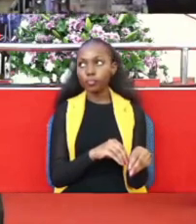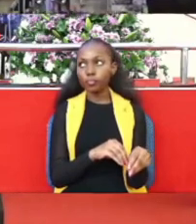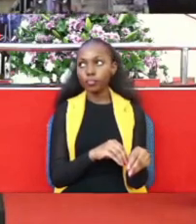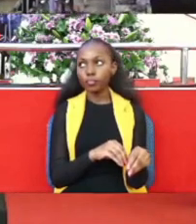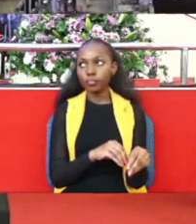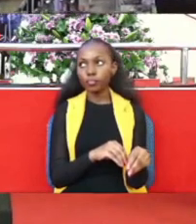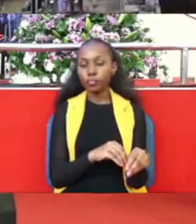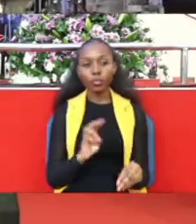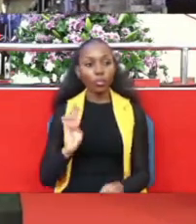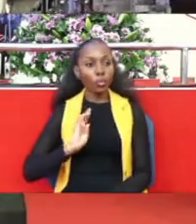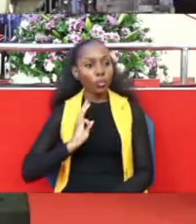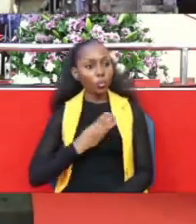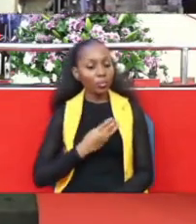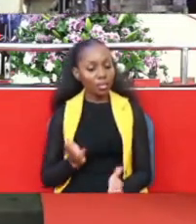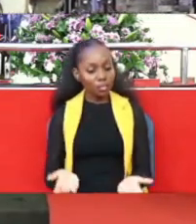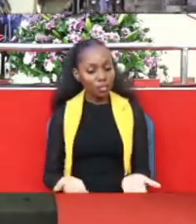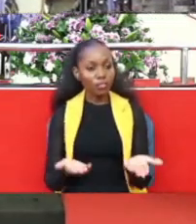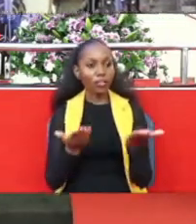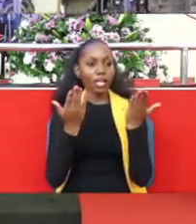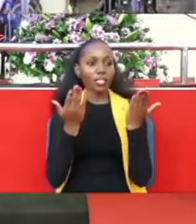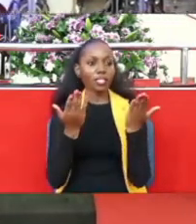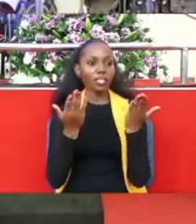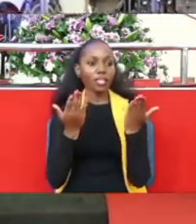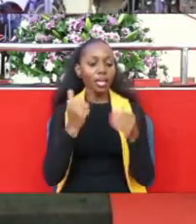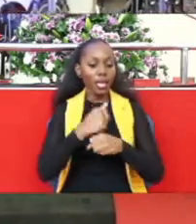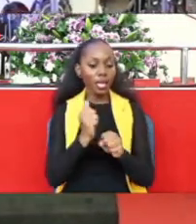will arise and come up with our own laws